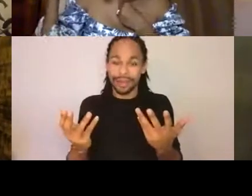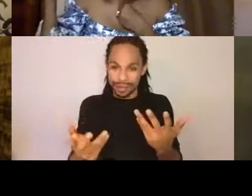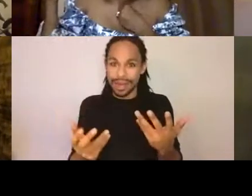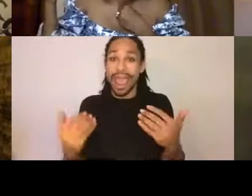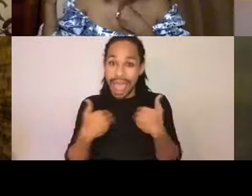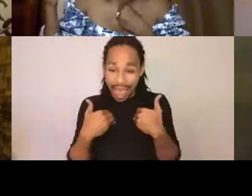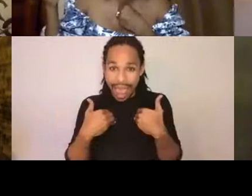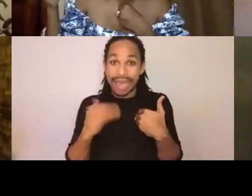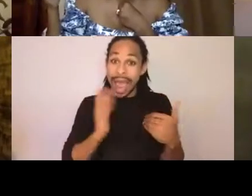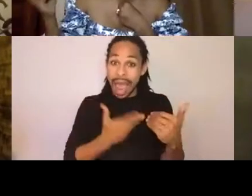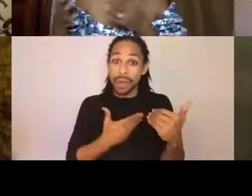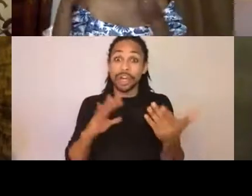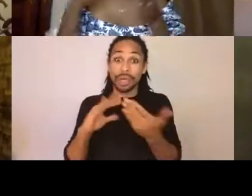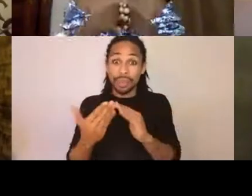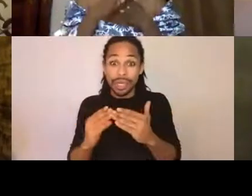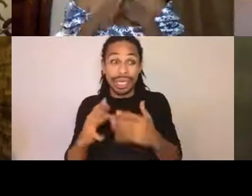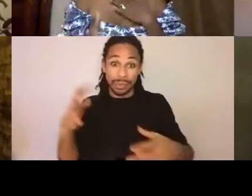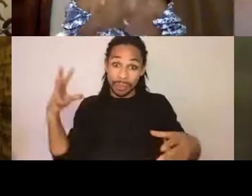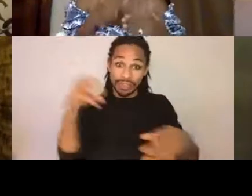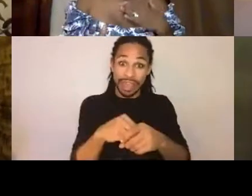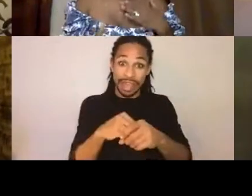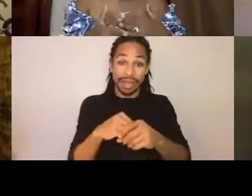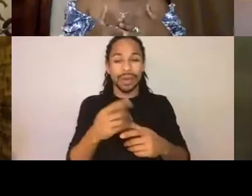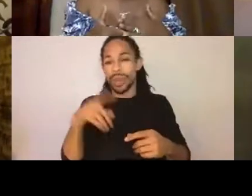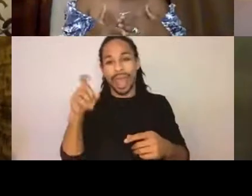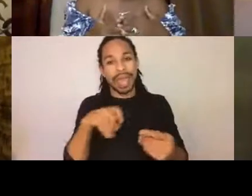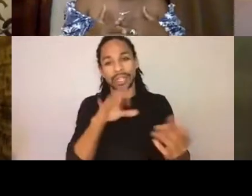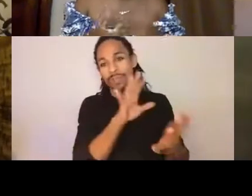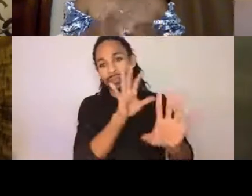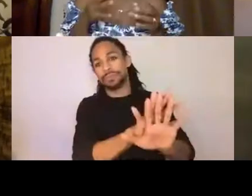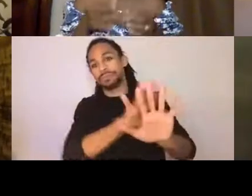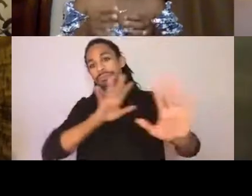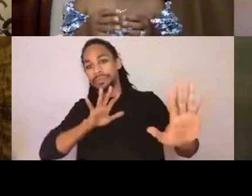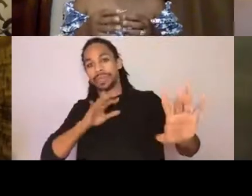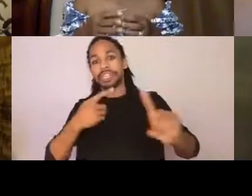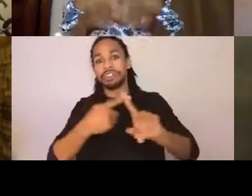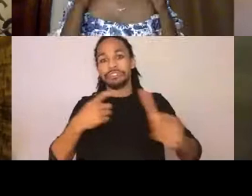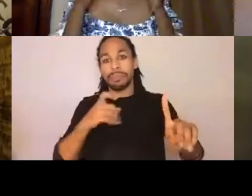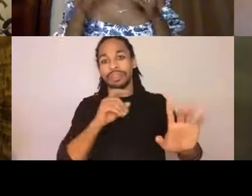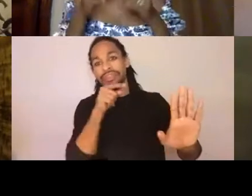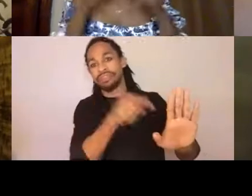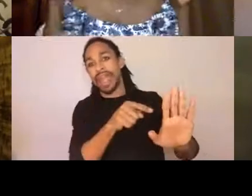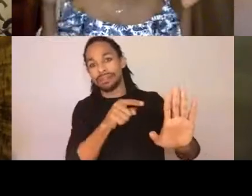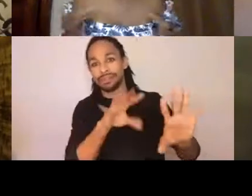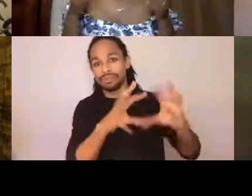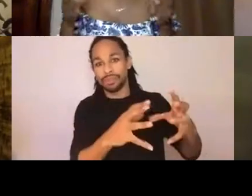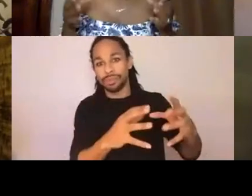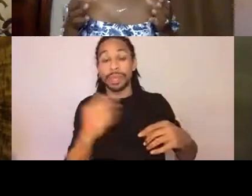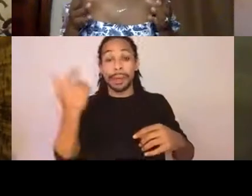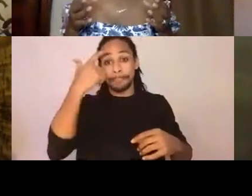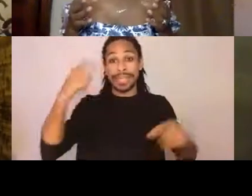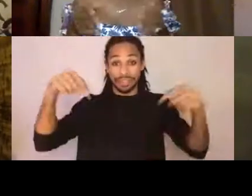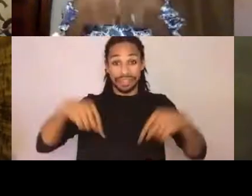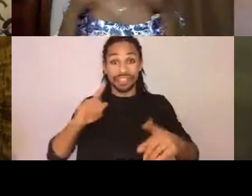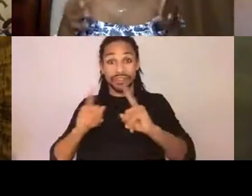pillars of our community attached to it that we had to disassociate ourselves with, because what this conversation